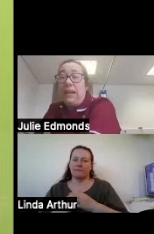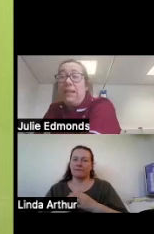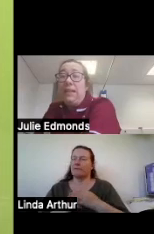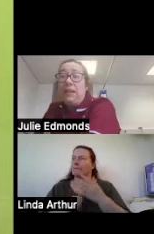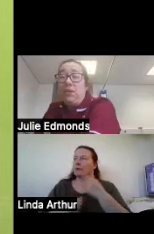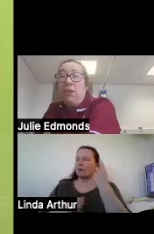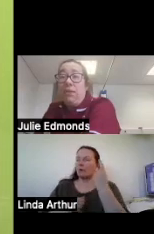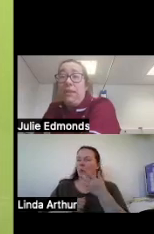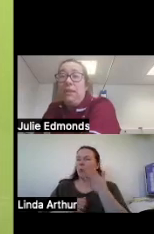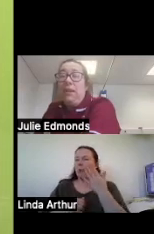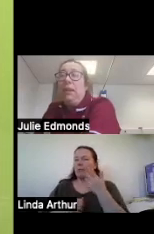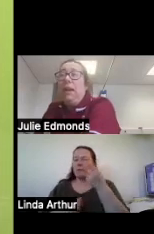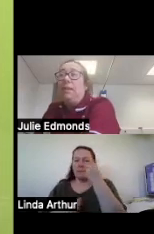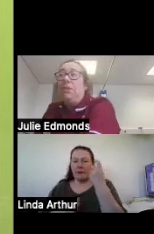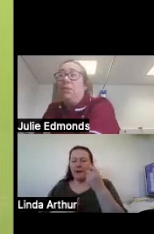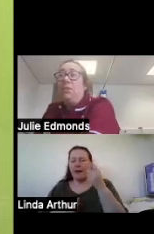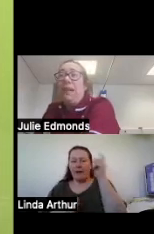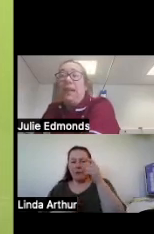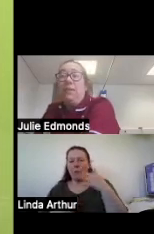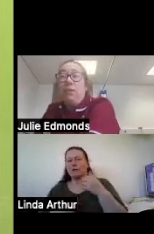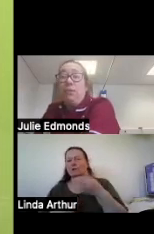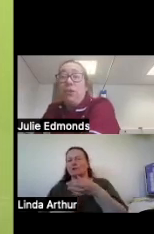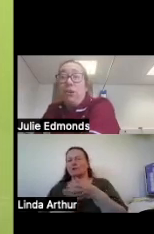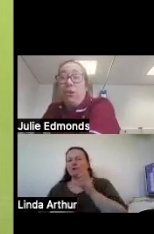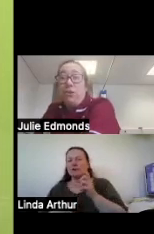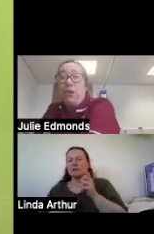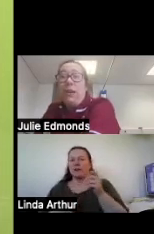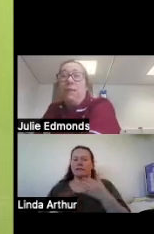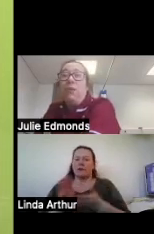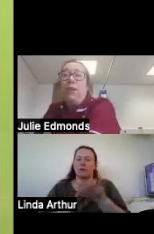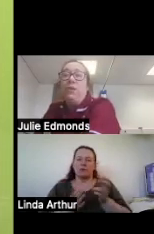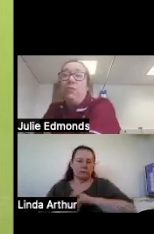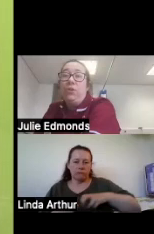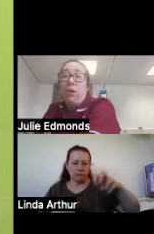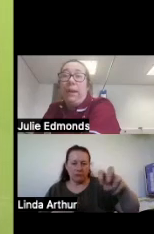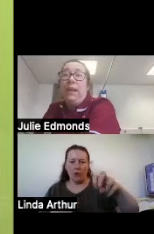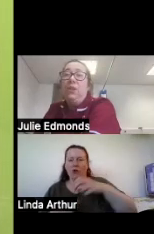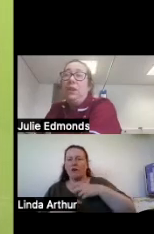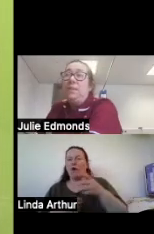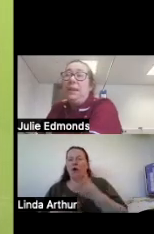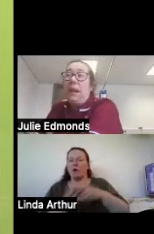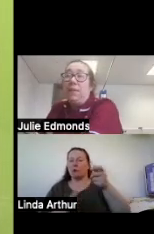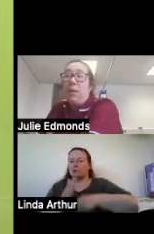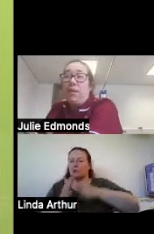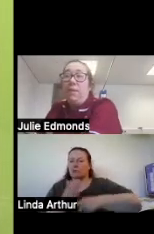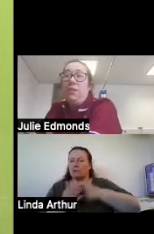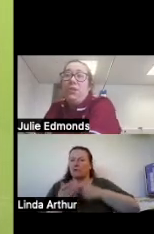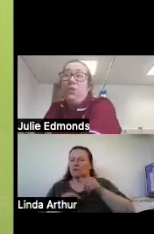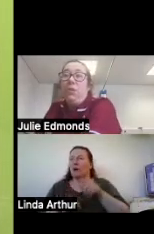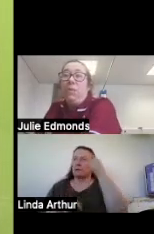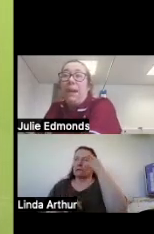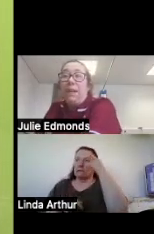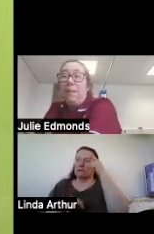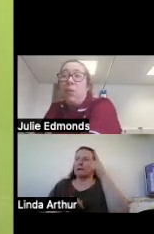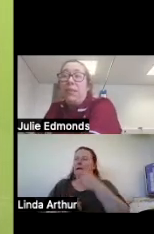your teas and your coffees. So don't take it if you're going to do a long journey, if you're about to go shopping. Try to be clever with them. It's just